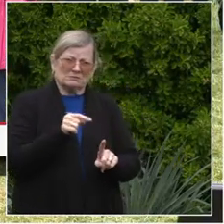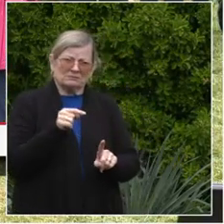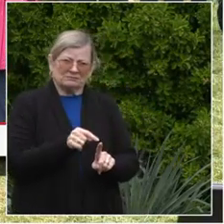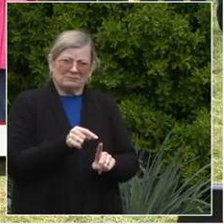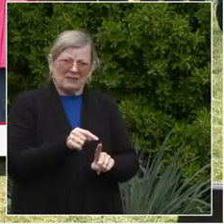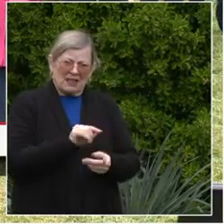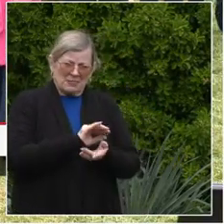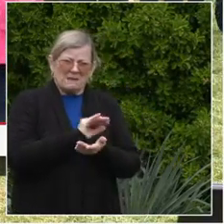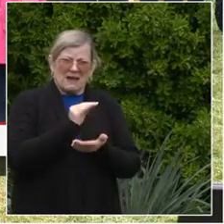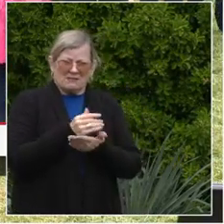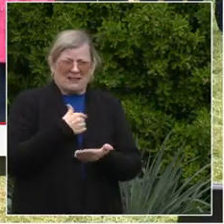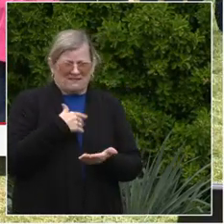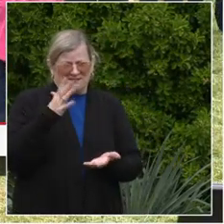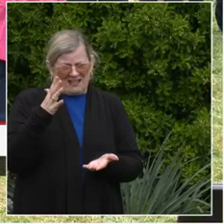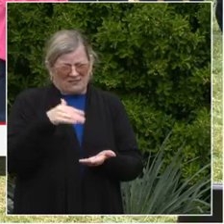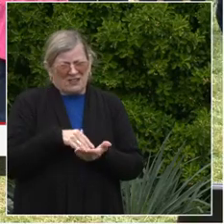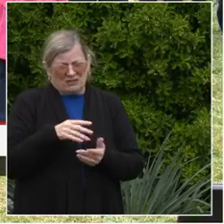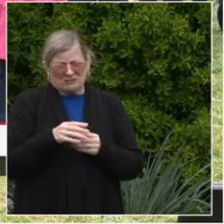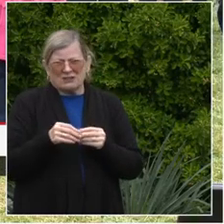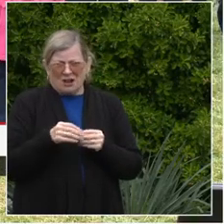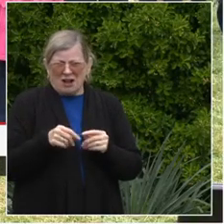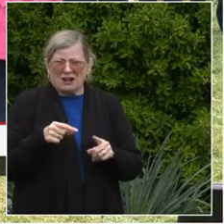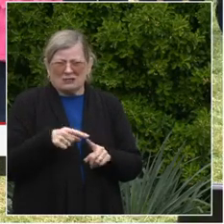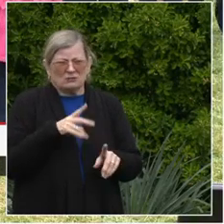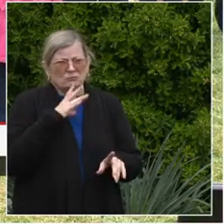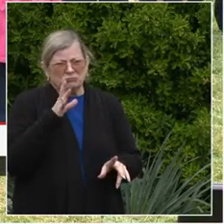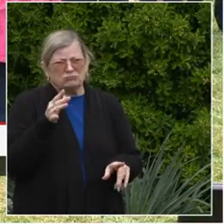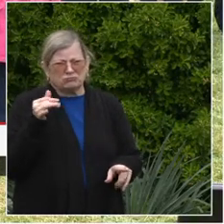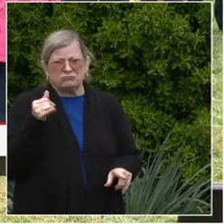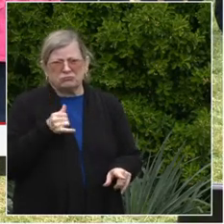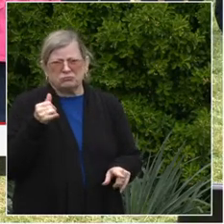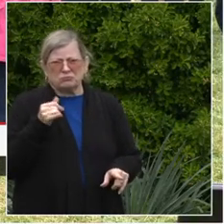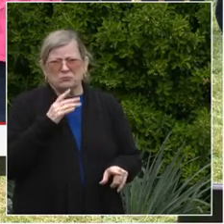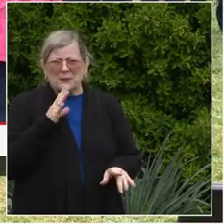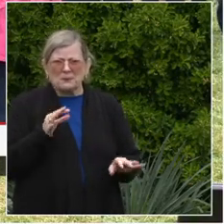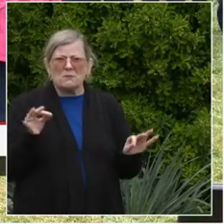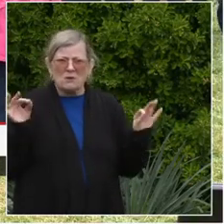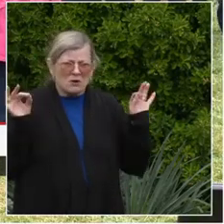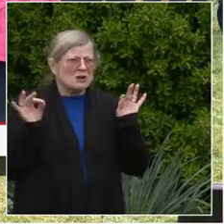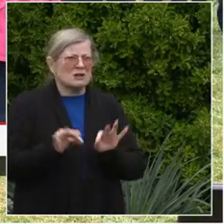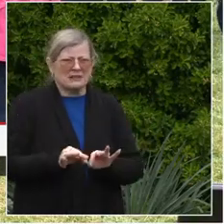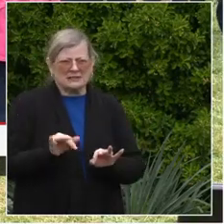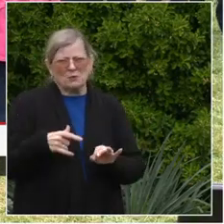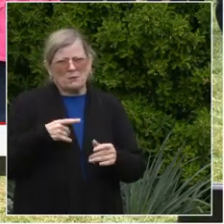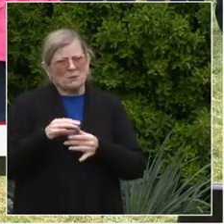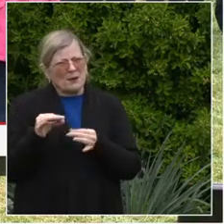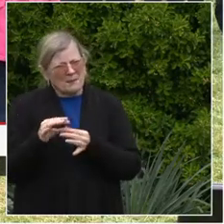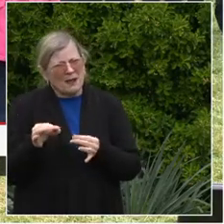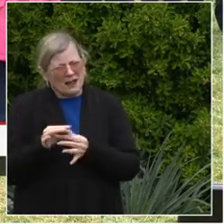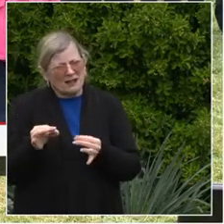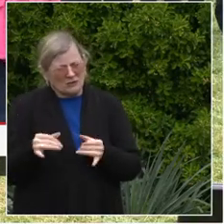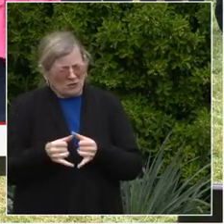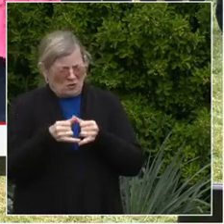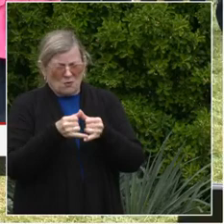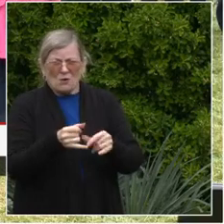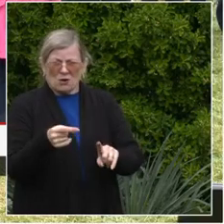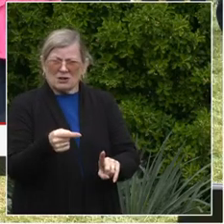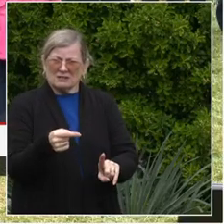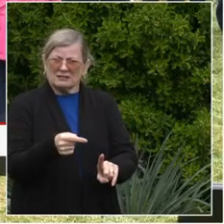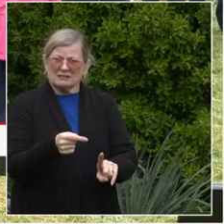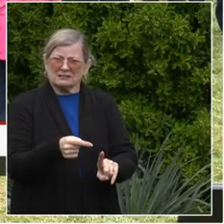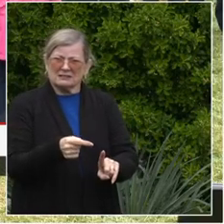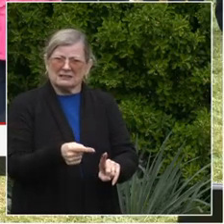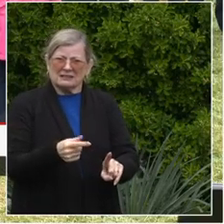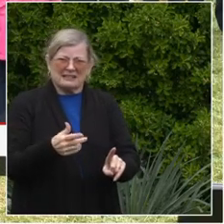think $5,000 is significant when you're talking about the reward that's generally out